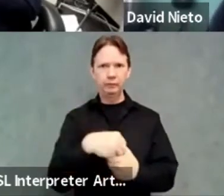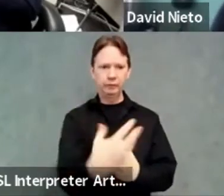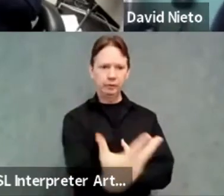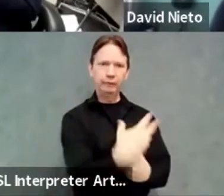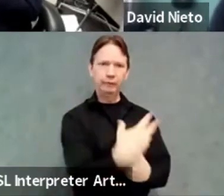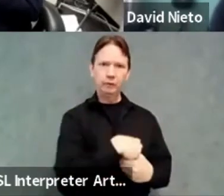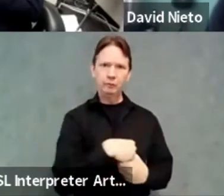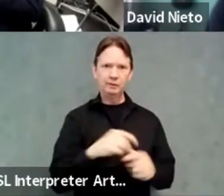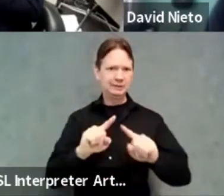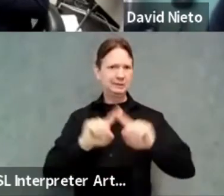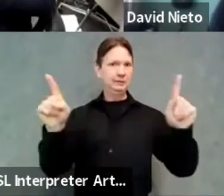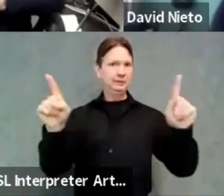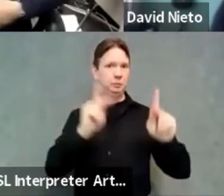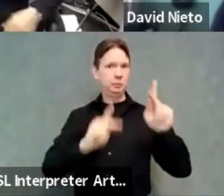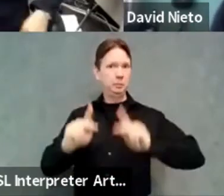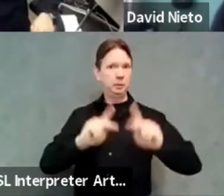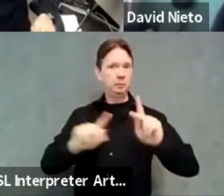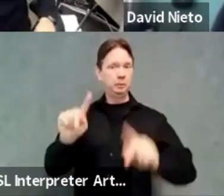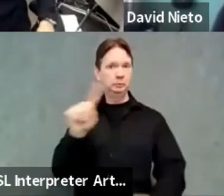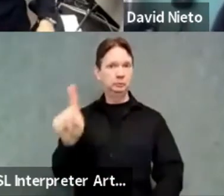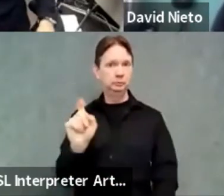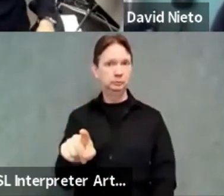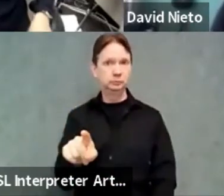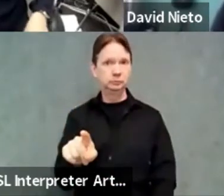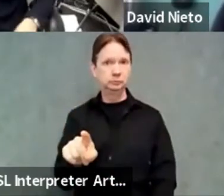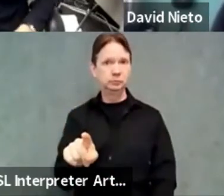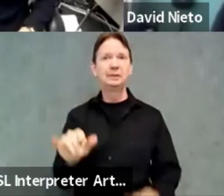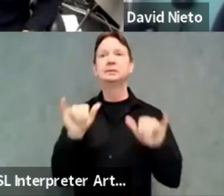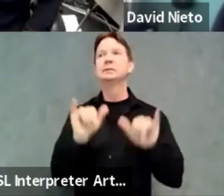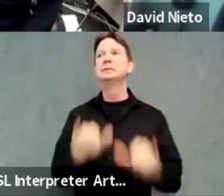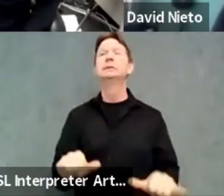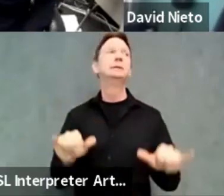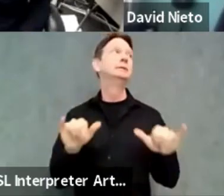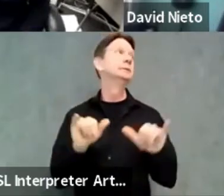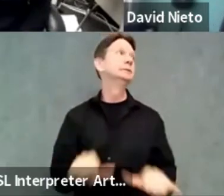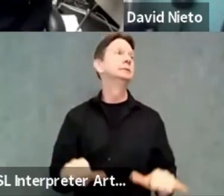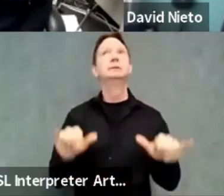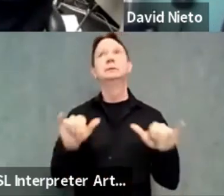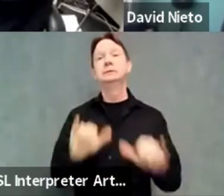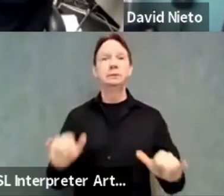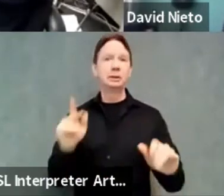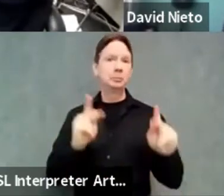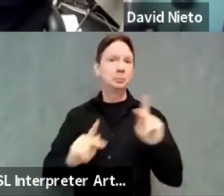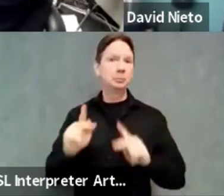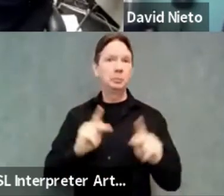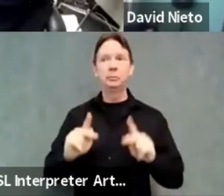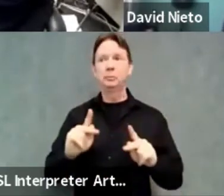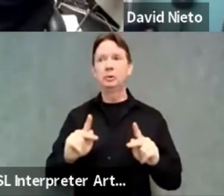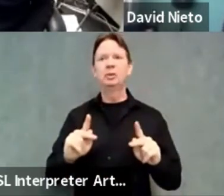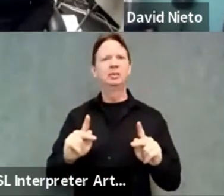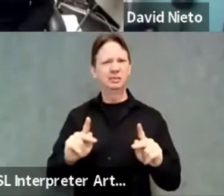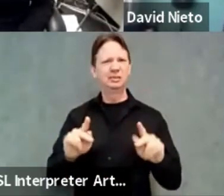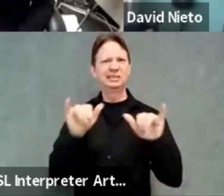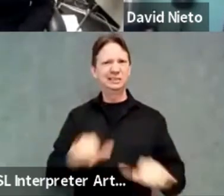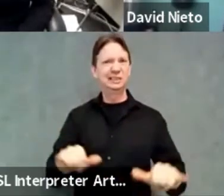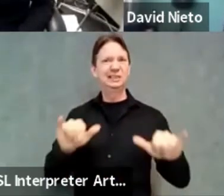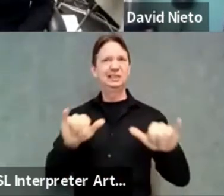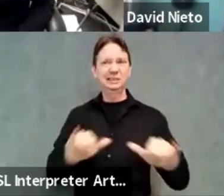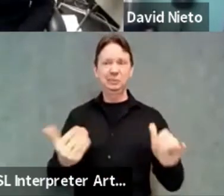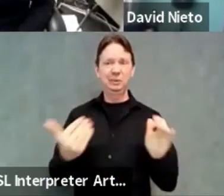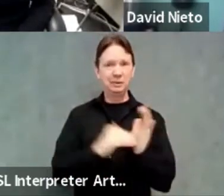people doing the same thing over and over again. One avenue that worked in one of the SIGs